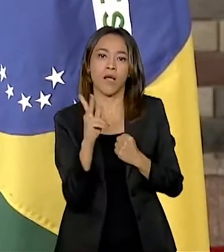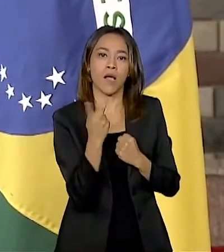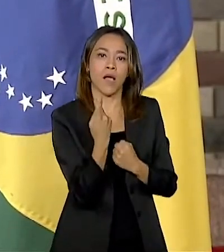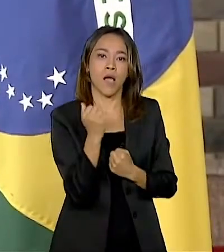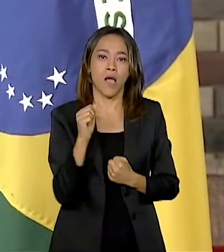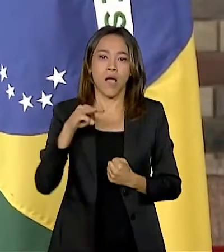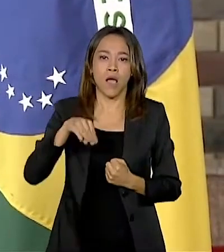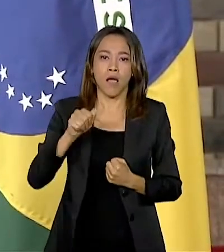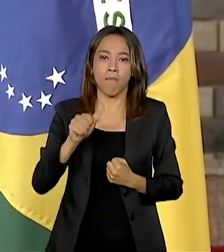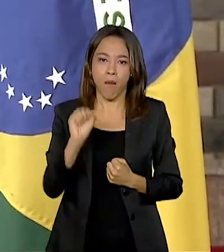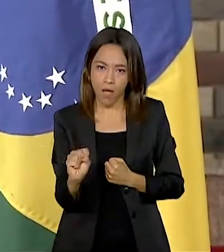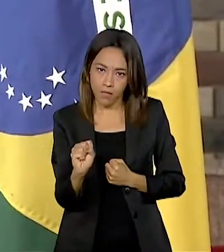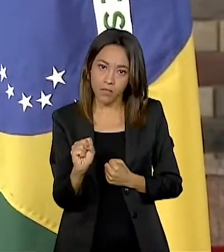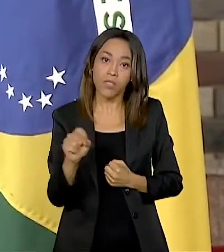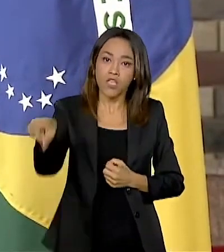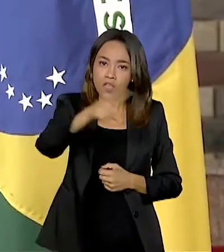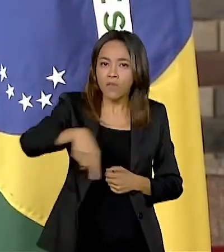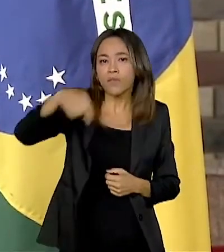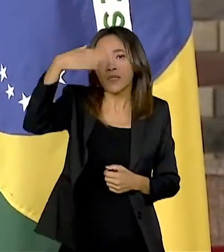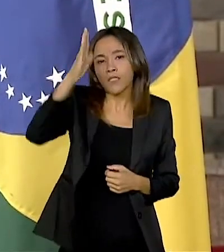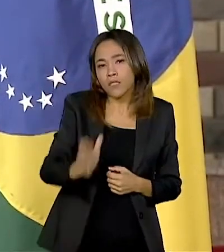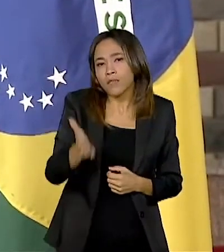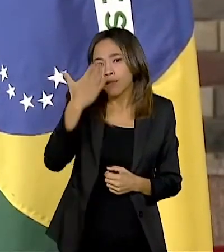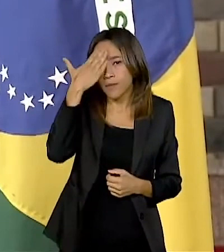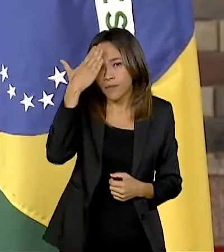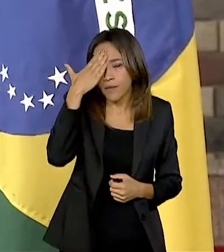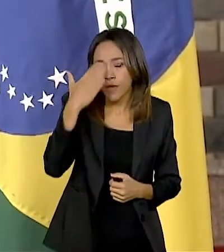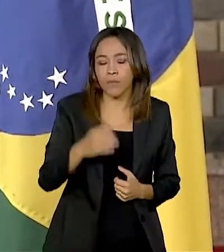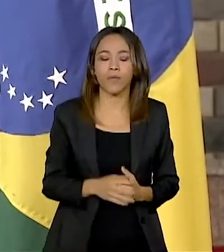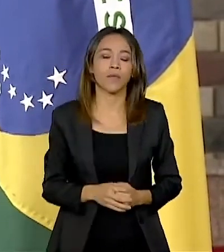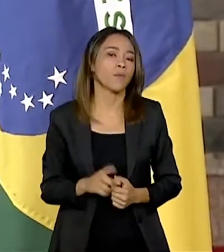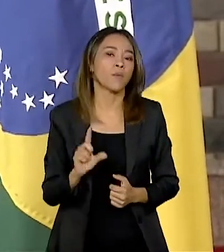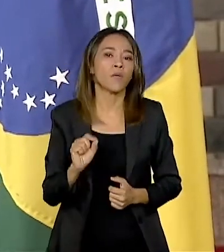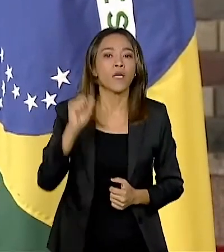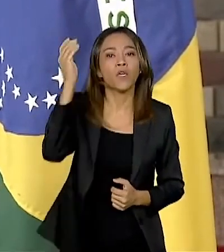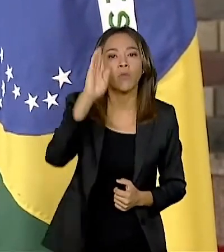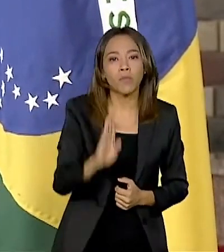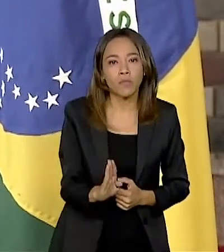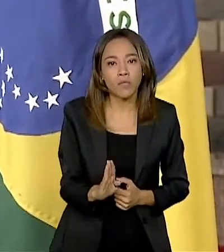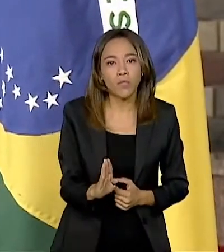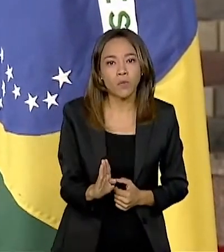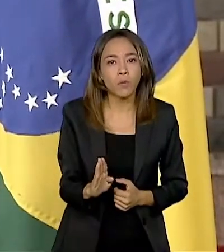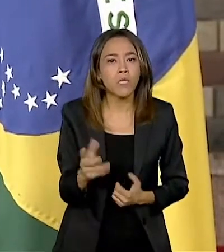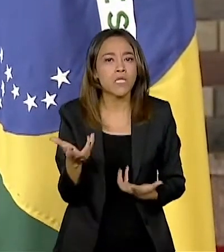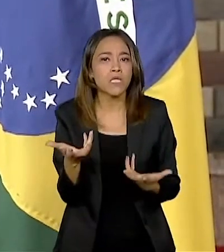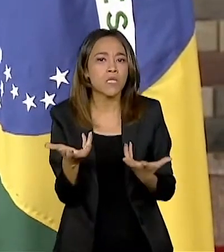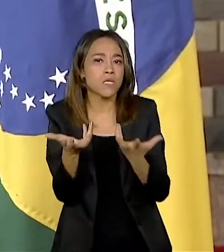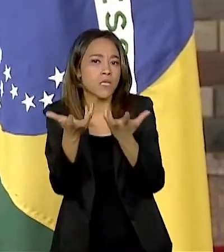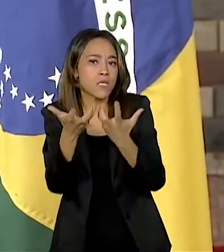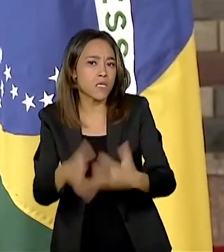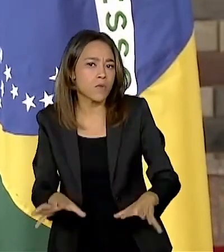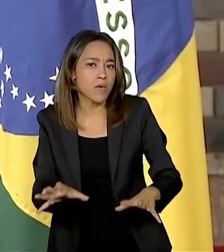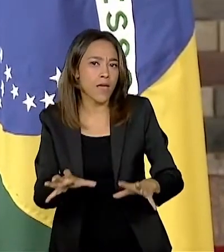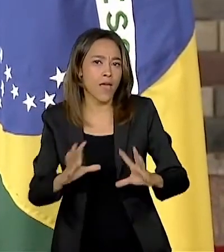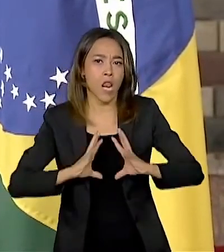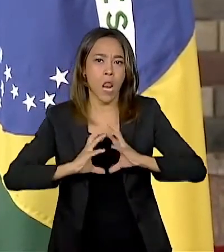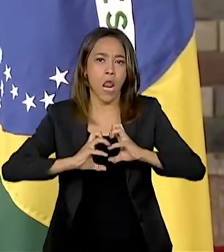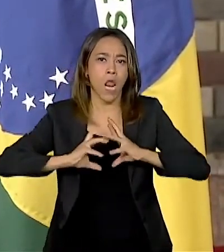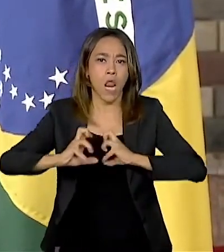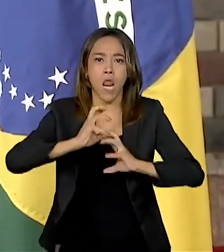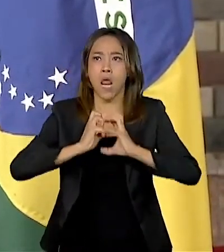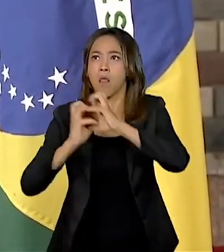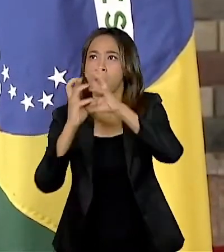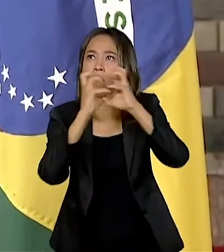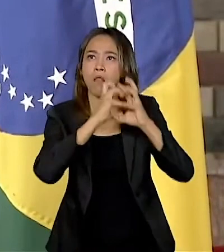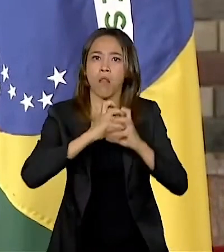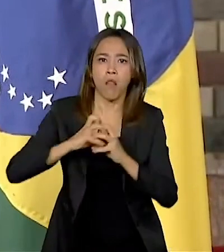Hamas, e todo mundo sabe, and everybody also knows, que o Brasil não tem e não quer contencioso com nenhum país do